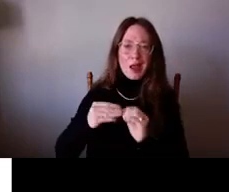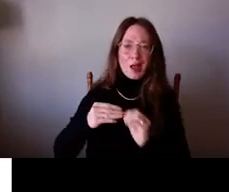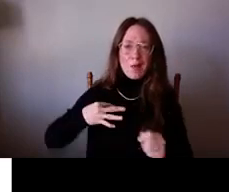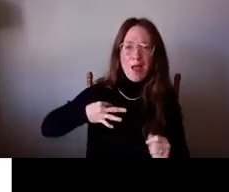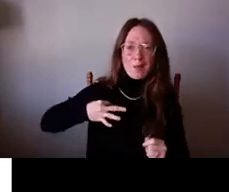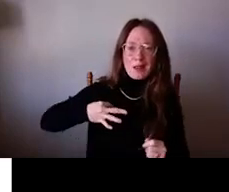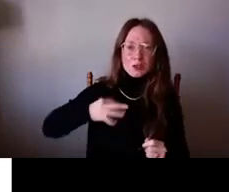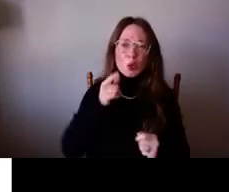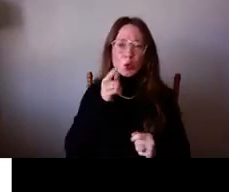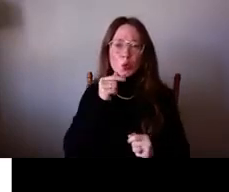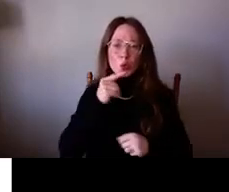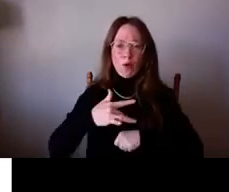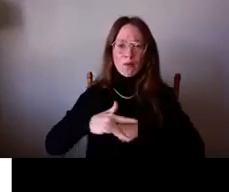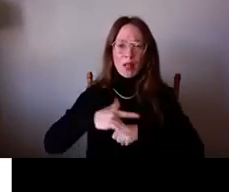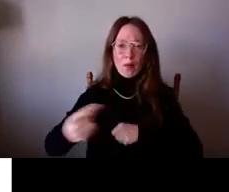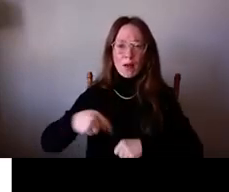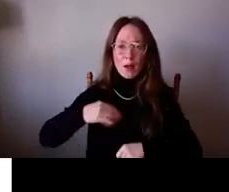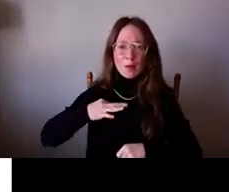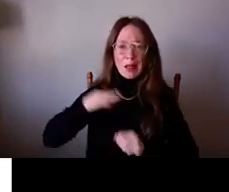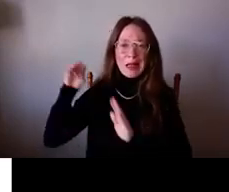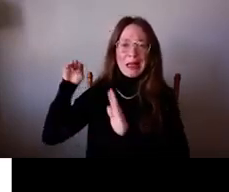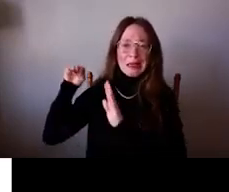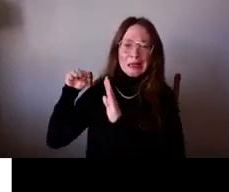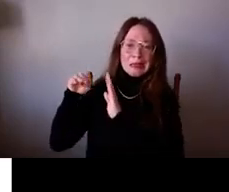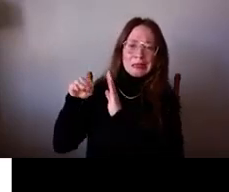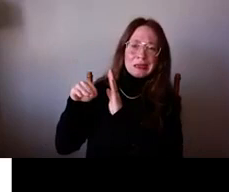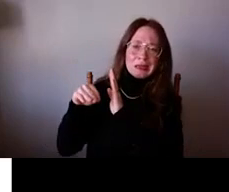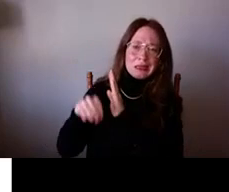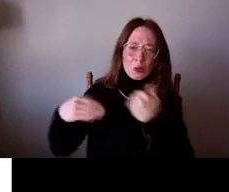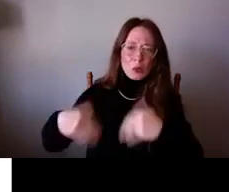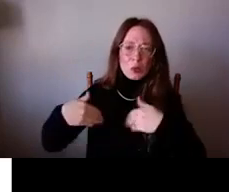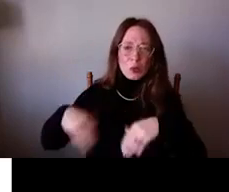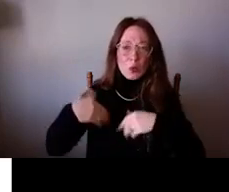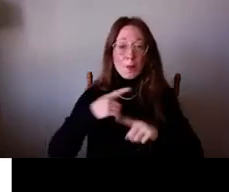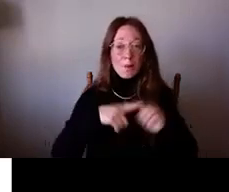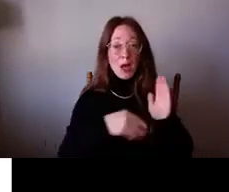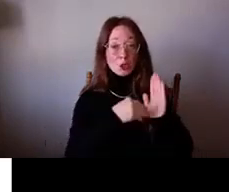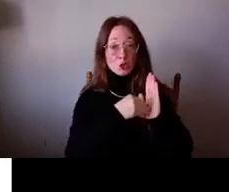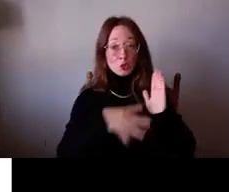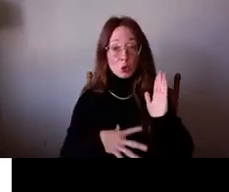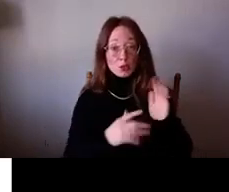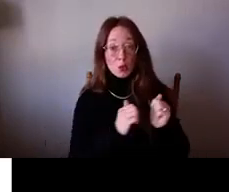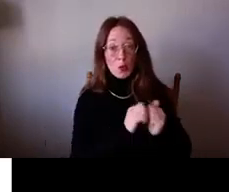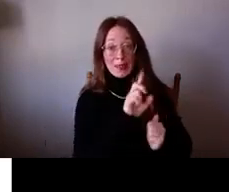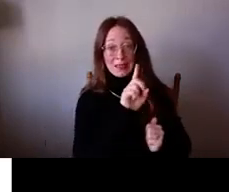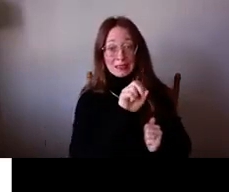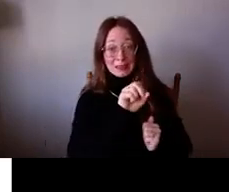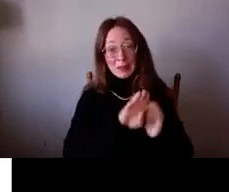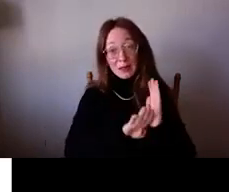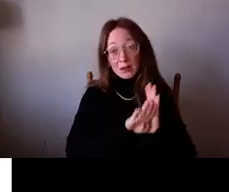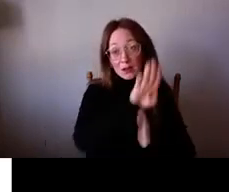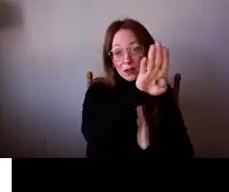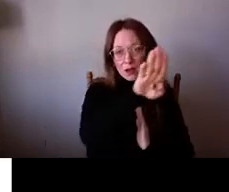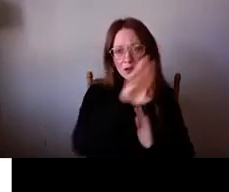for the program, that trend has continued to decline, while the number of students with disabilities being served continues to increase.